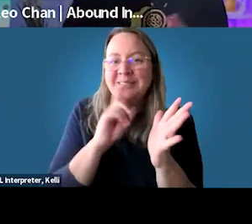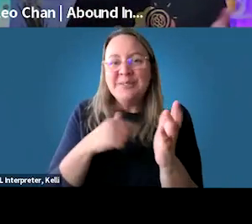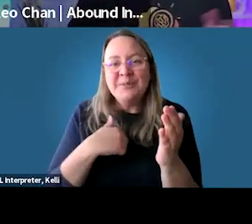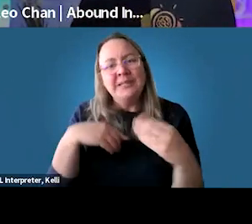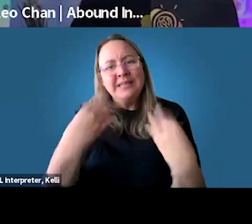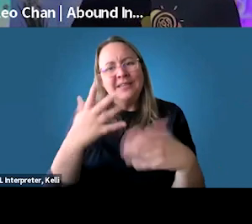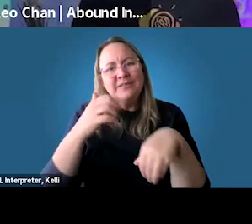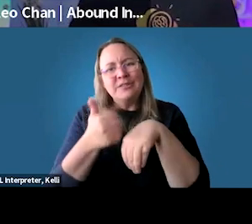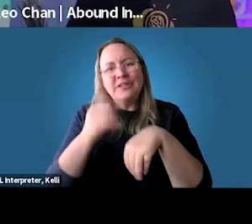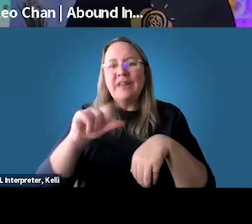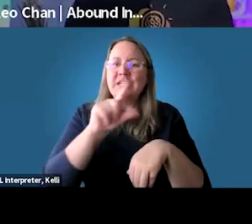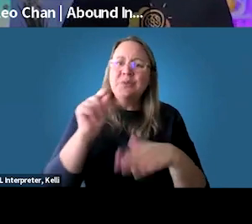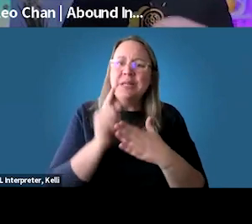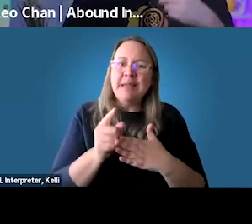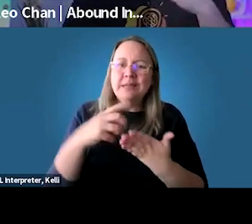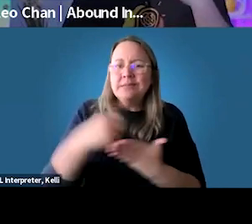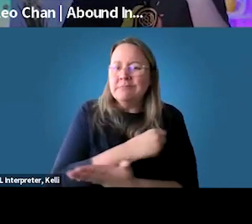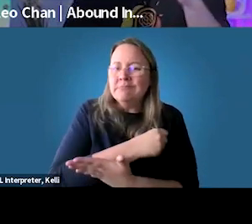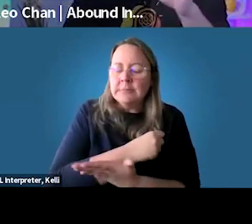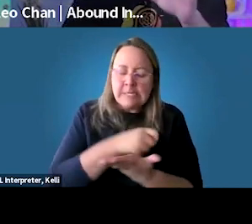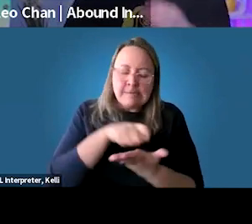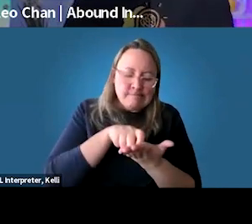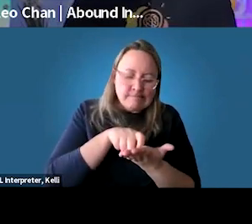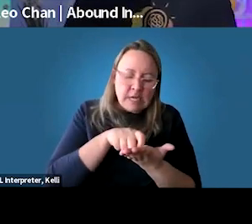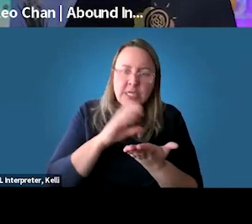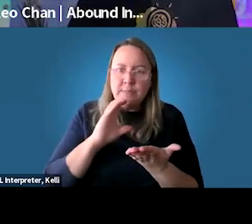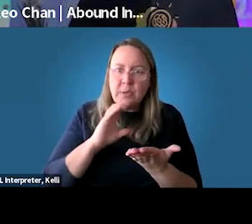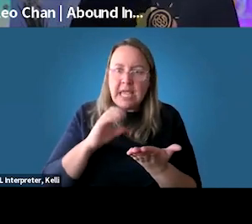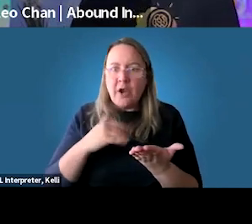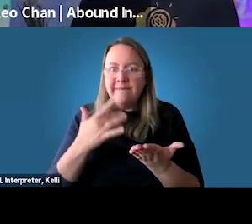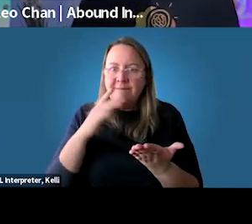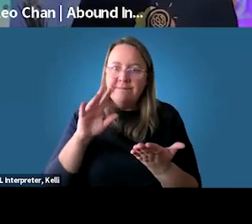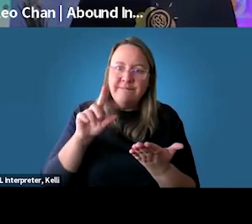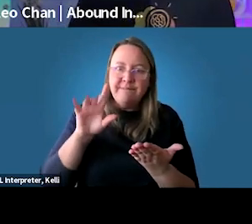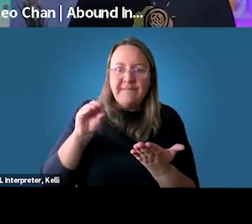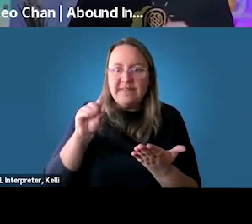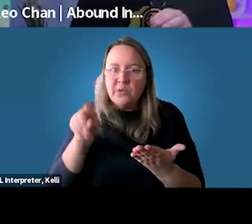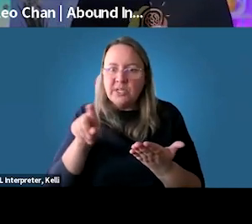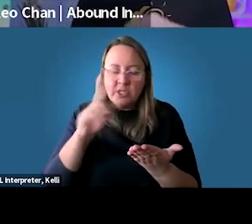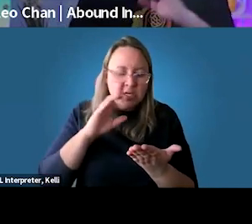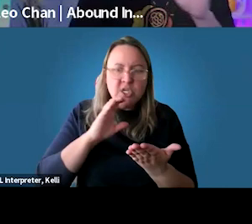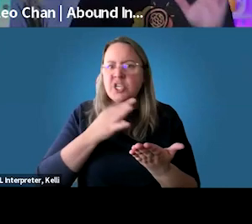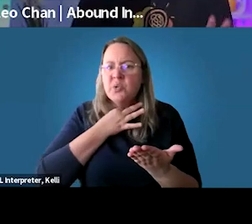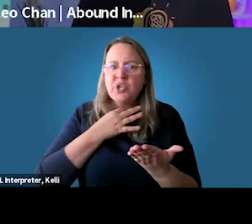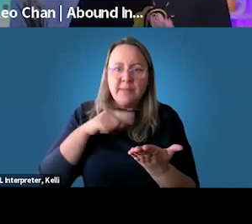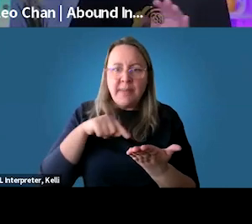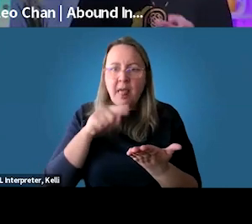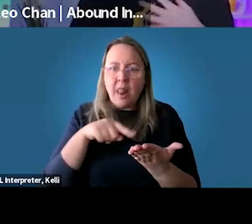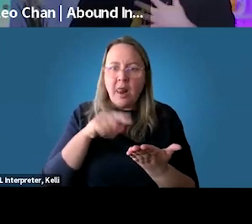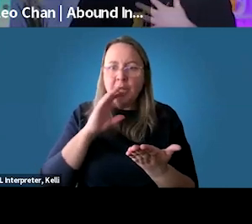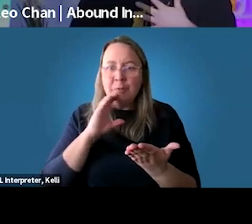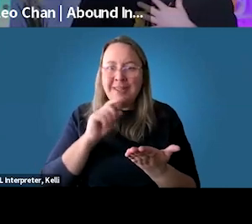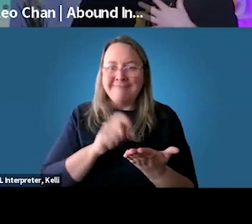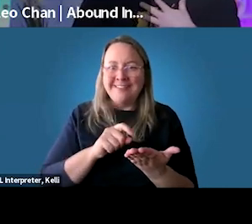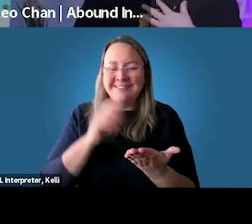give yourself, I don't know, like 20 minutes for this, but I want you to push yourself to go for 50 questions and see what comes up from it. Okay. So it's a very simple